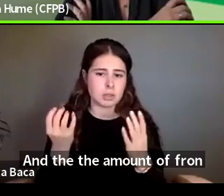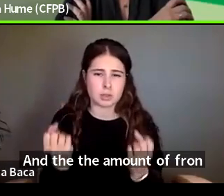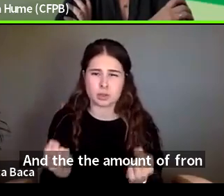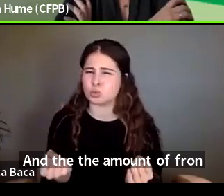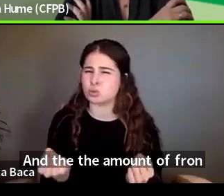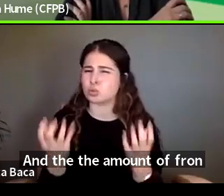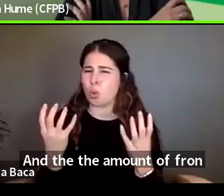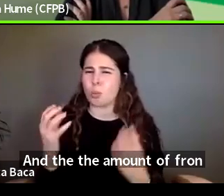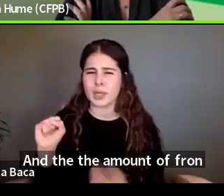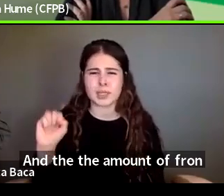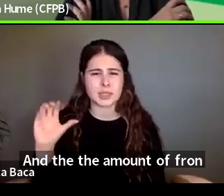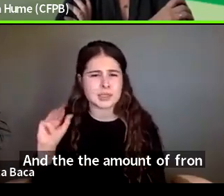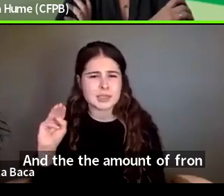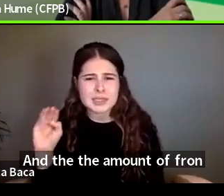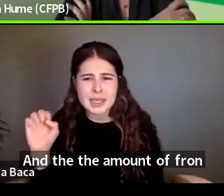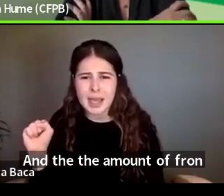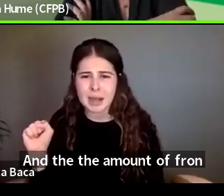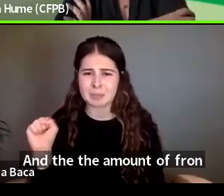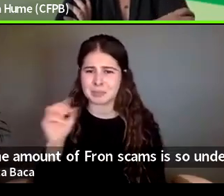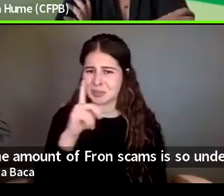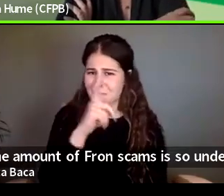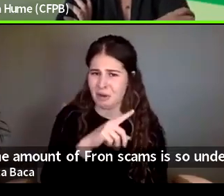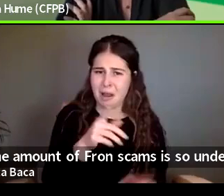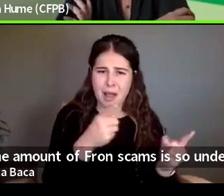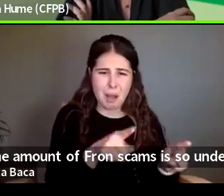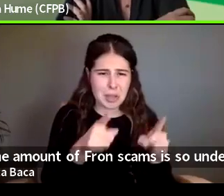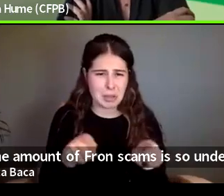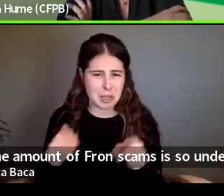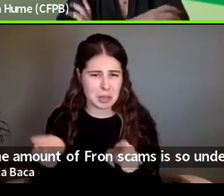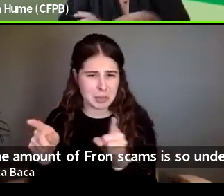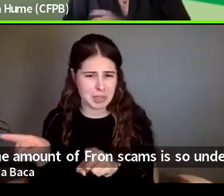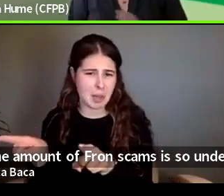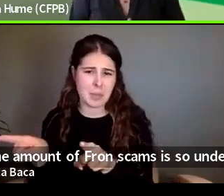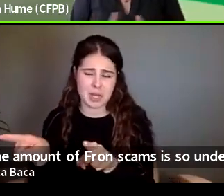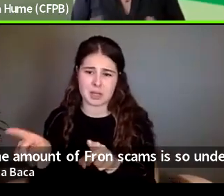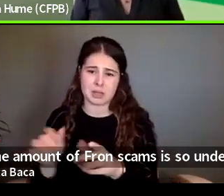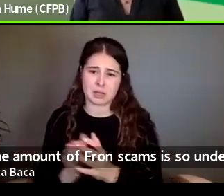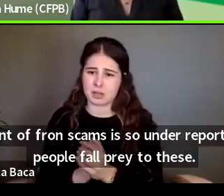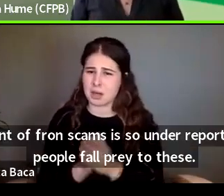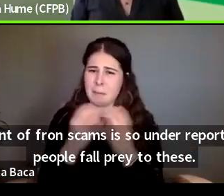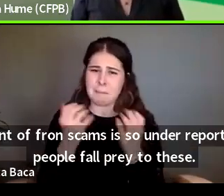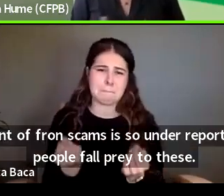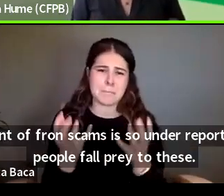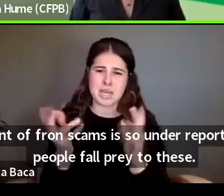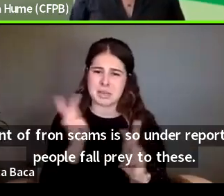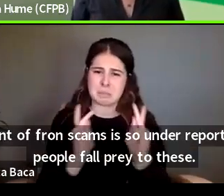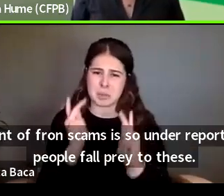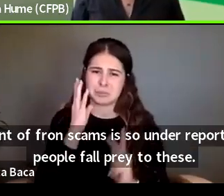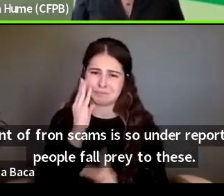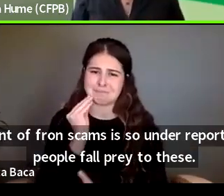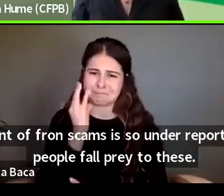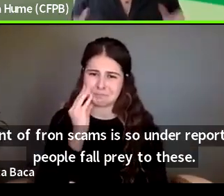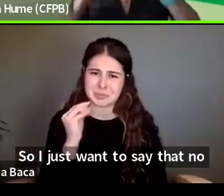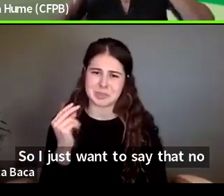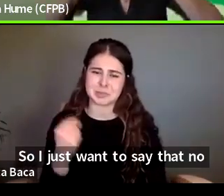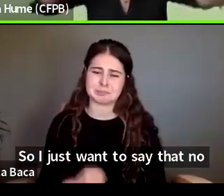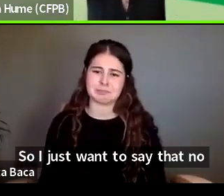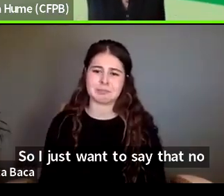underreported that many people fall prey to these. So I just want to say that no one should